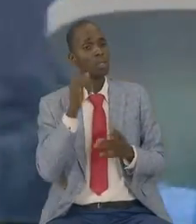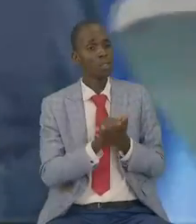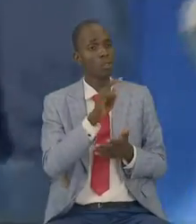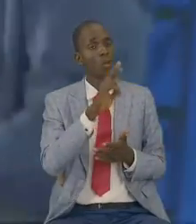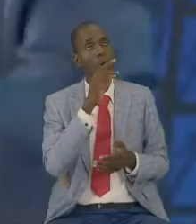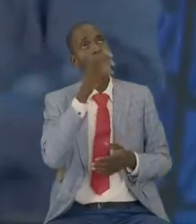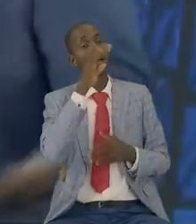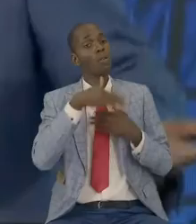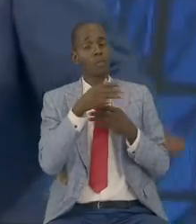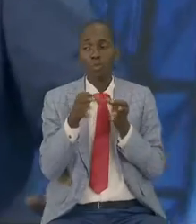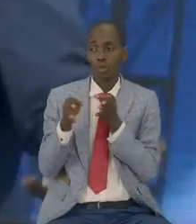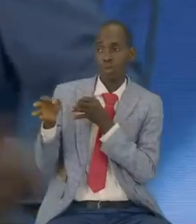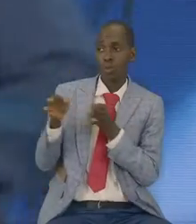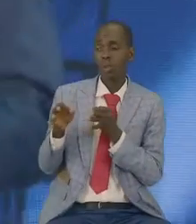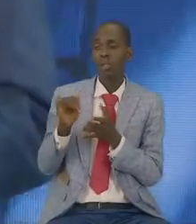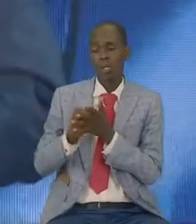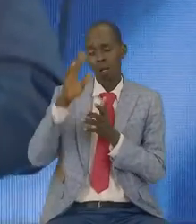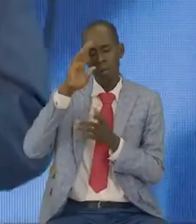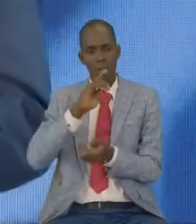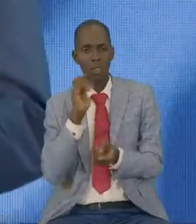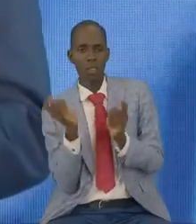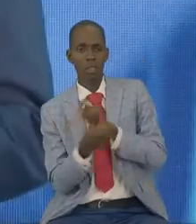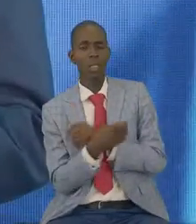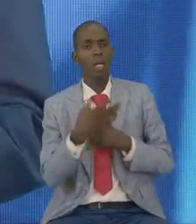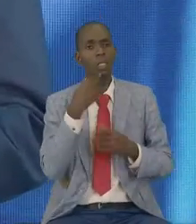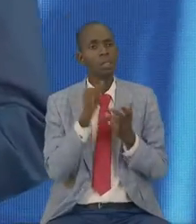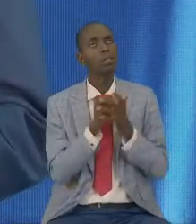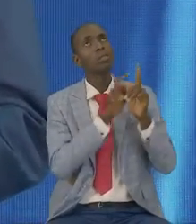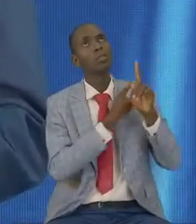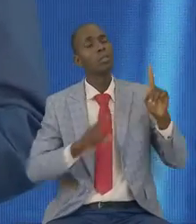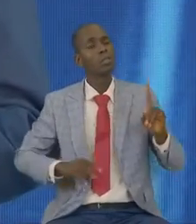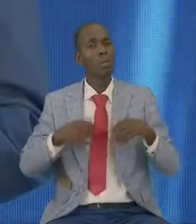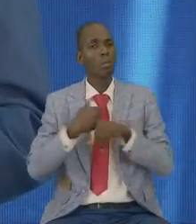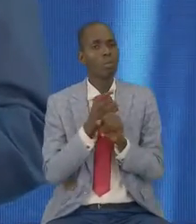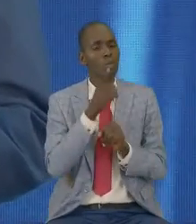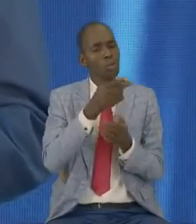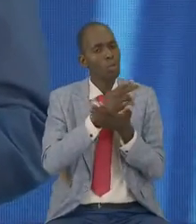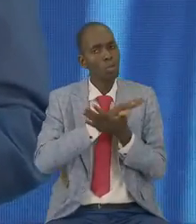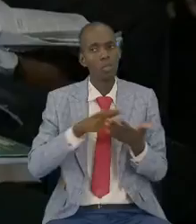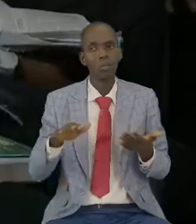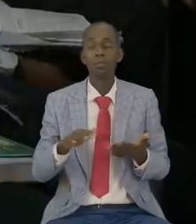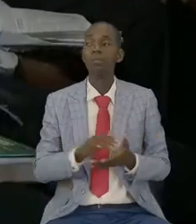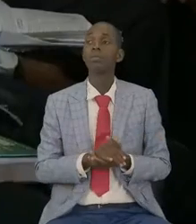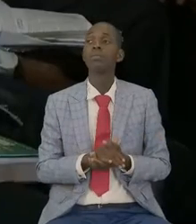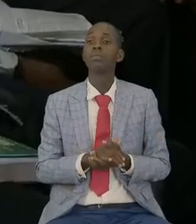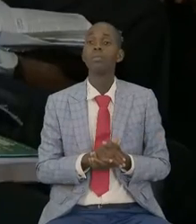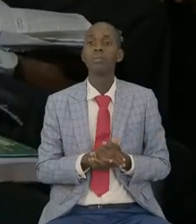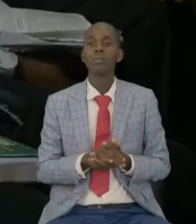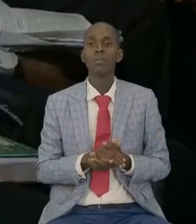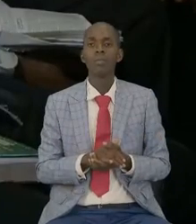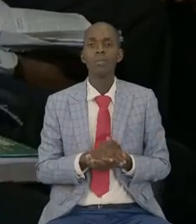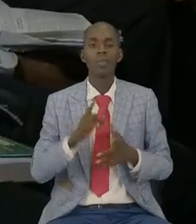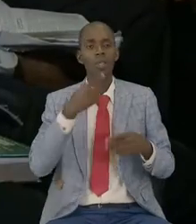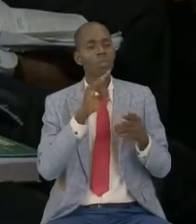you explained, then he turned around and he said, the Lord make you go in peace. And you will go in